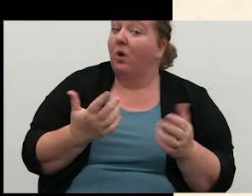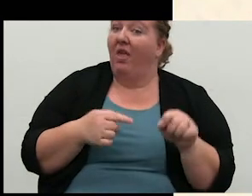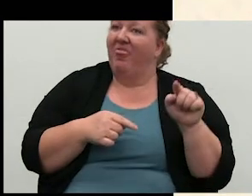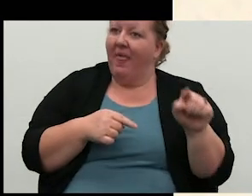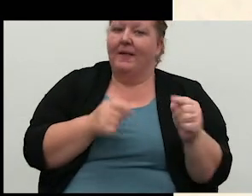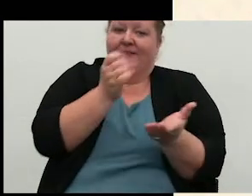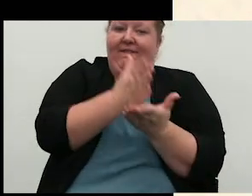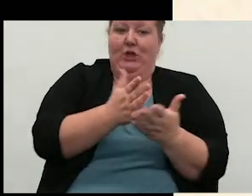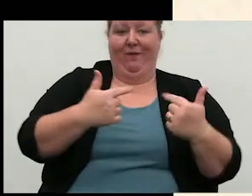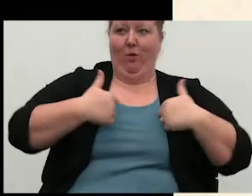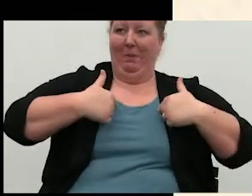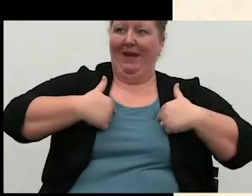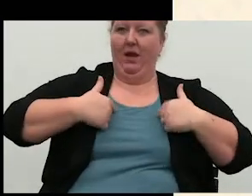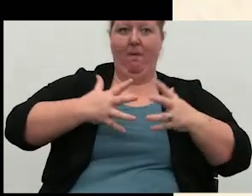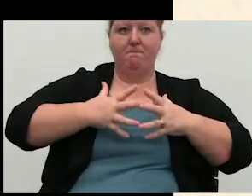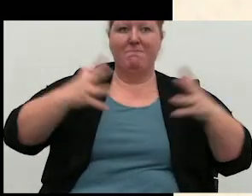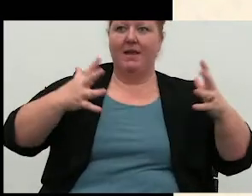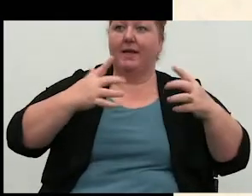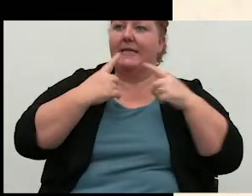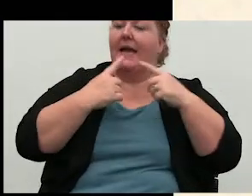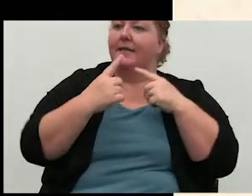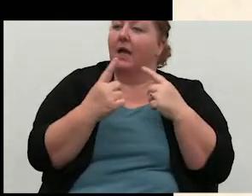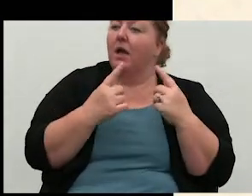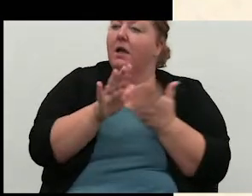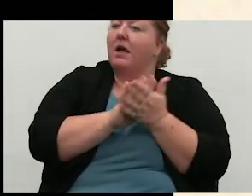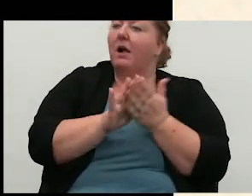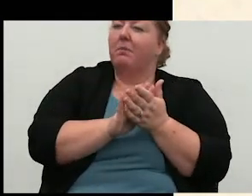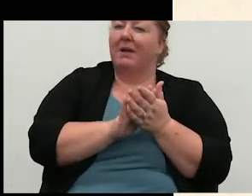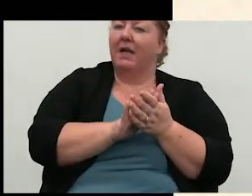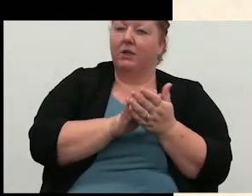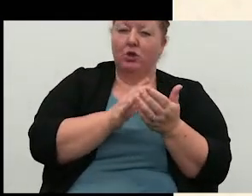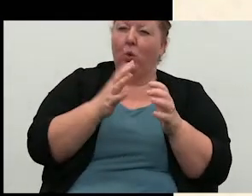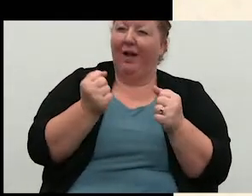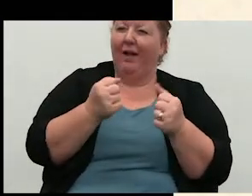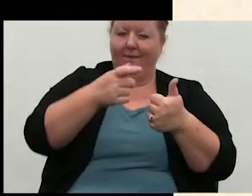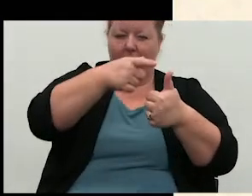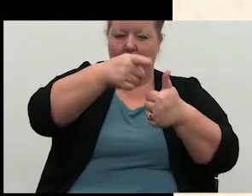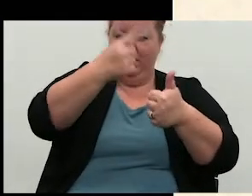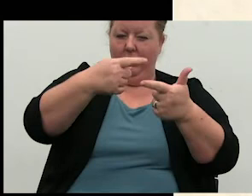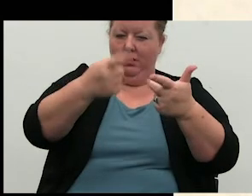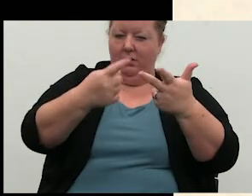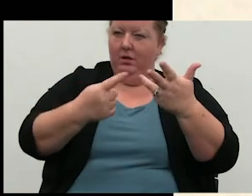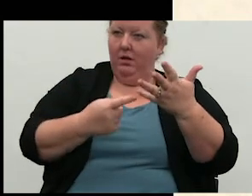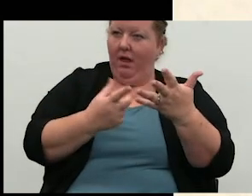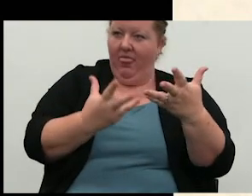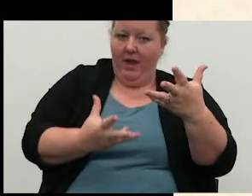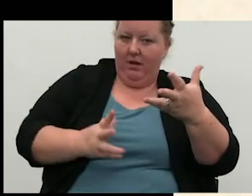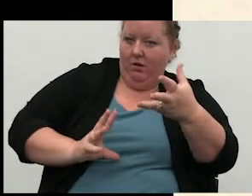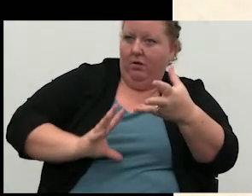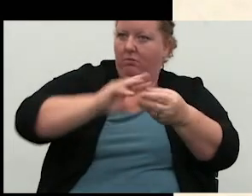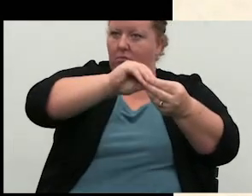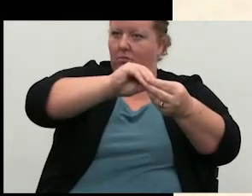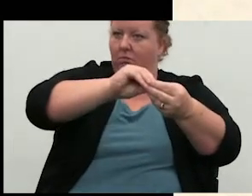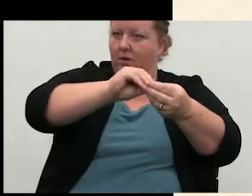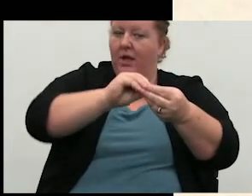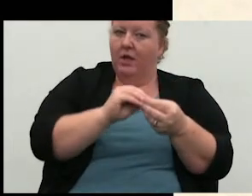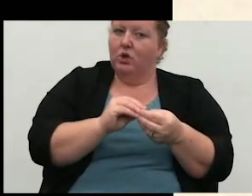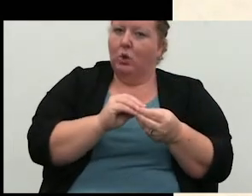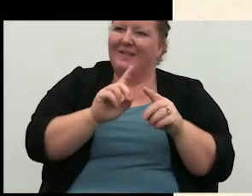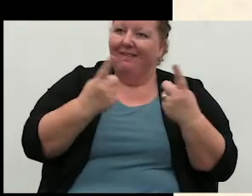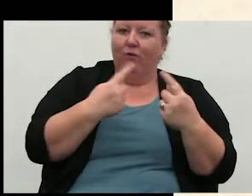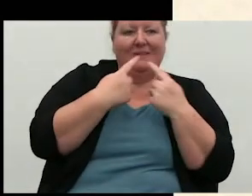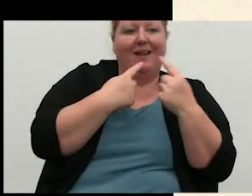that's the definition for me of big data, is when you get different dimensions by putting together different data sets and asking a new